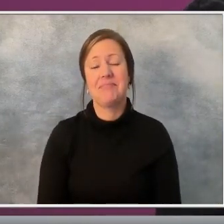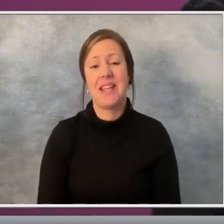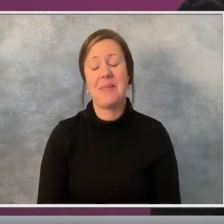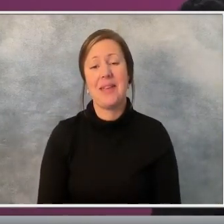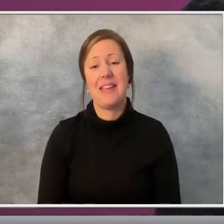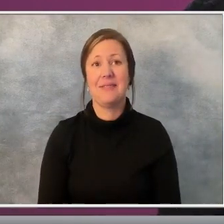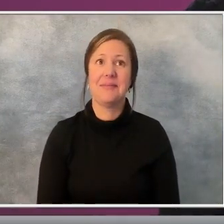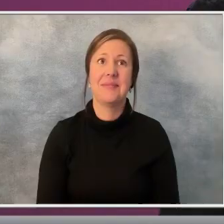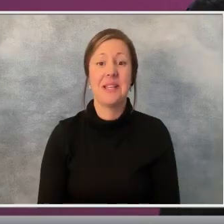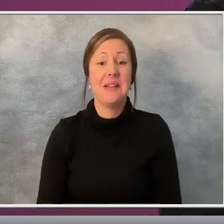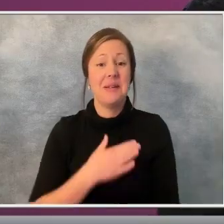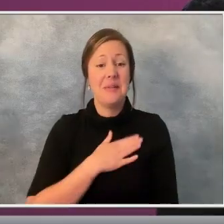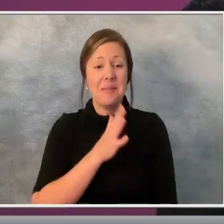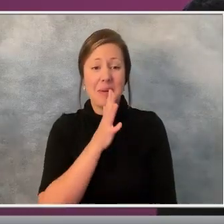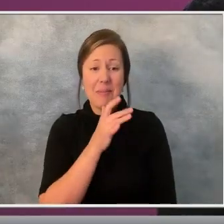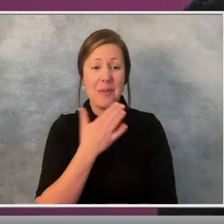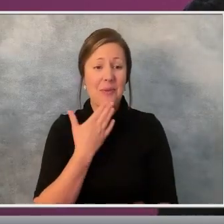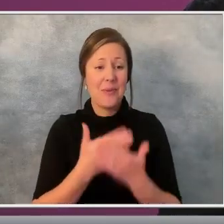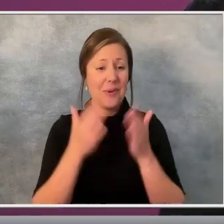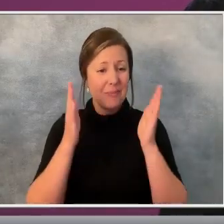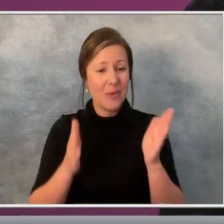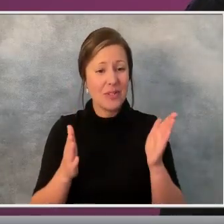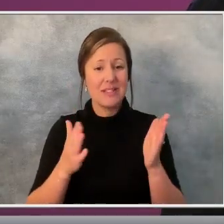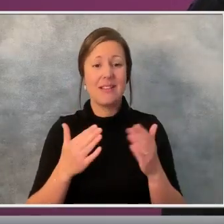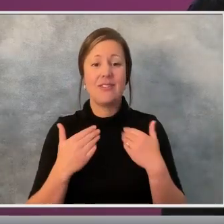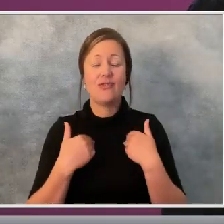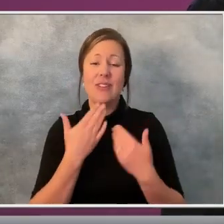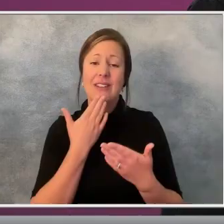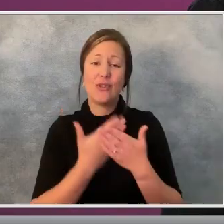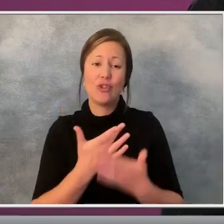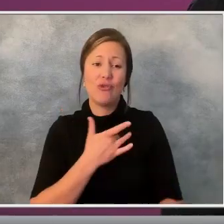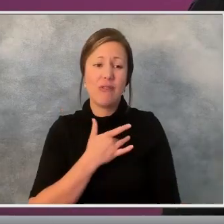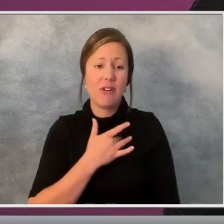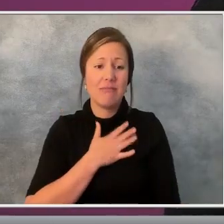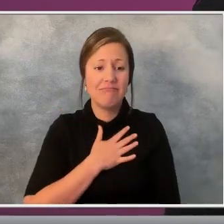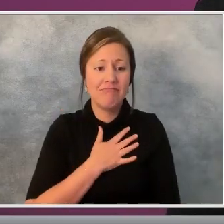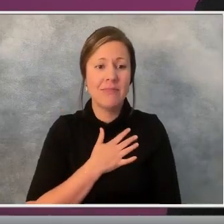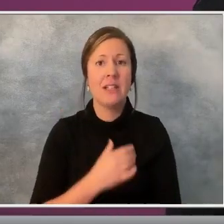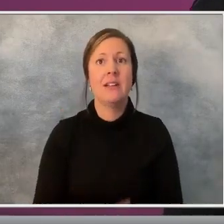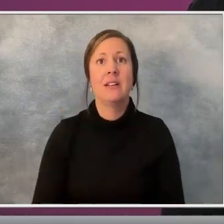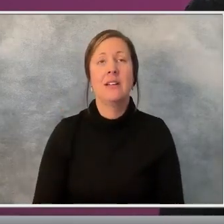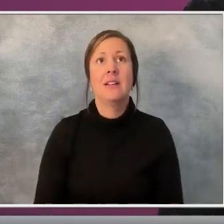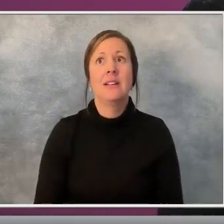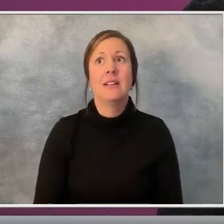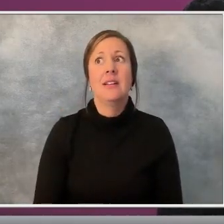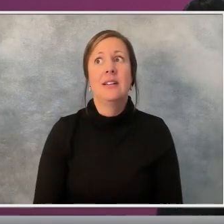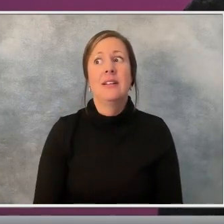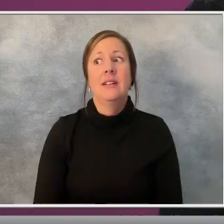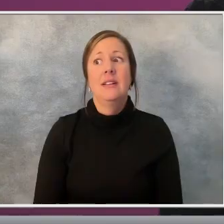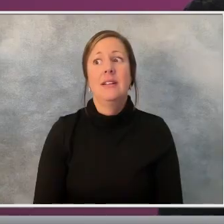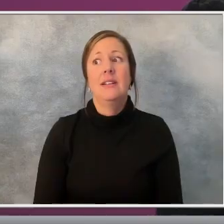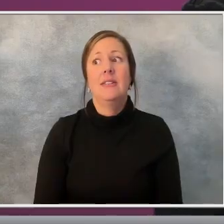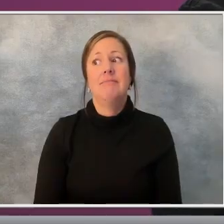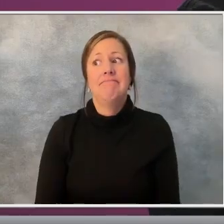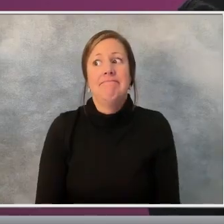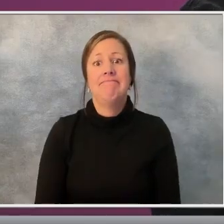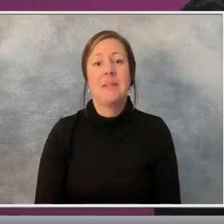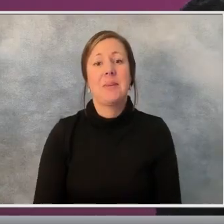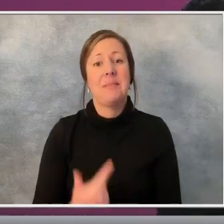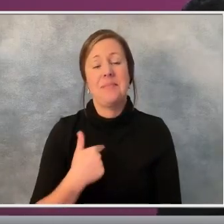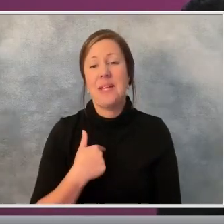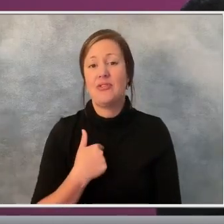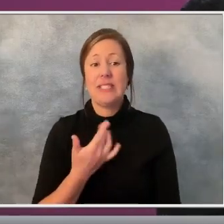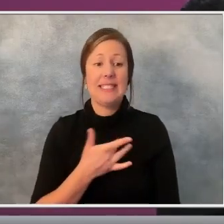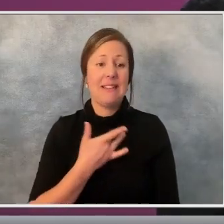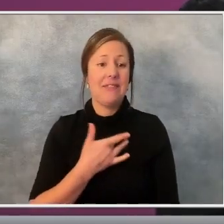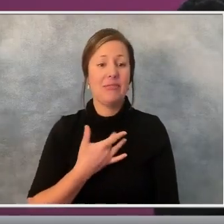you know. She's always had a good heart, you know, and I just kind of, I don't know, I just kind of had that in me, you know, treating people, you